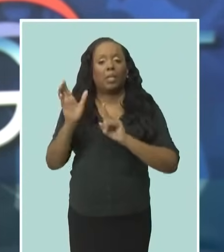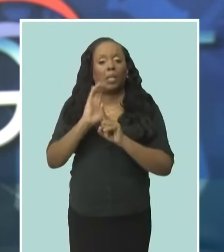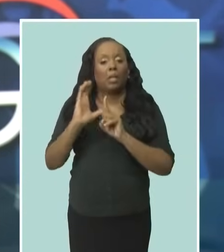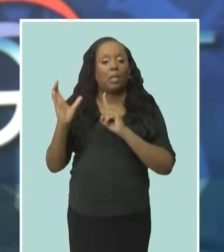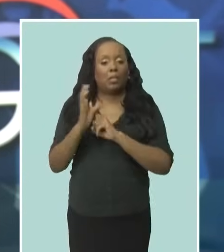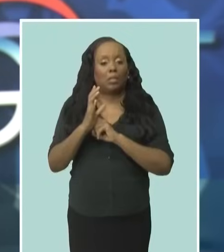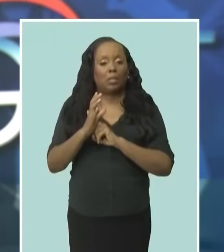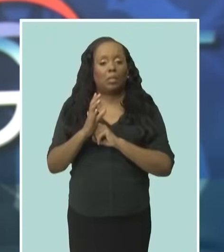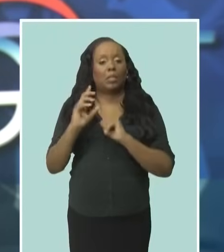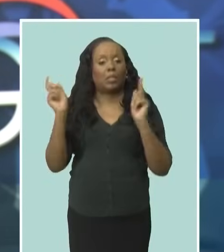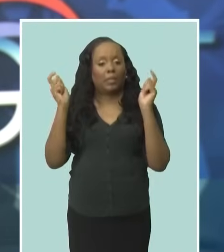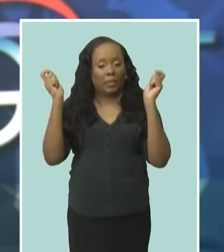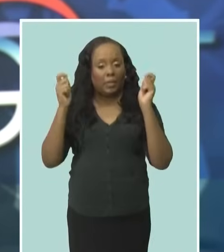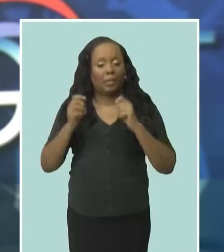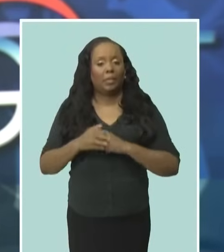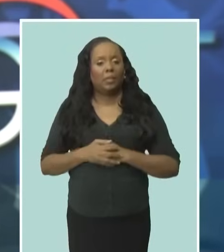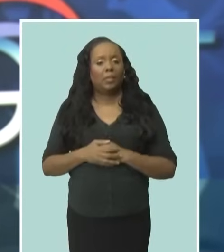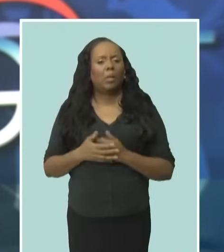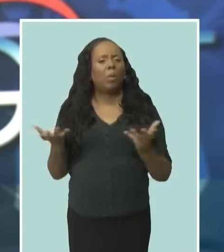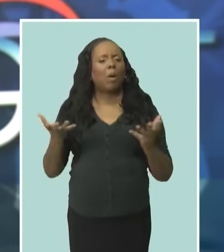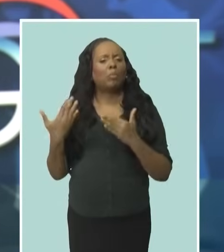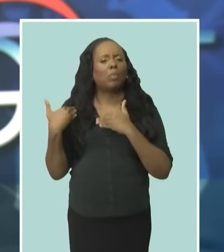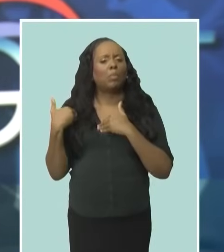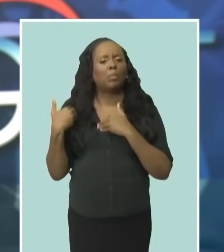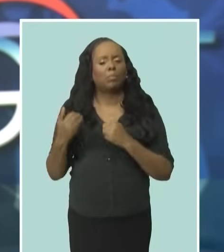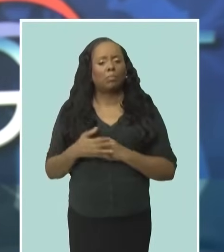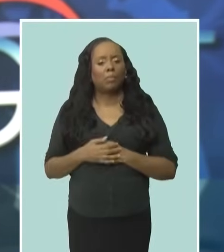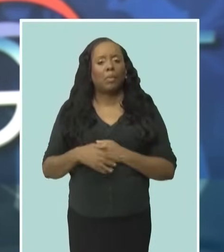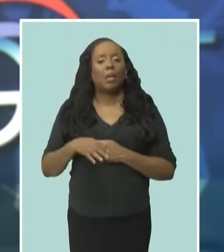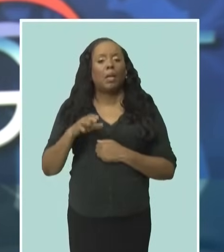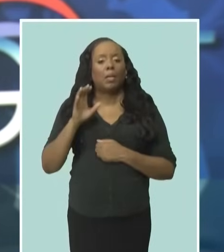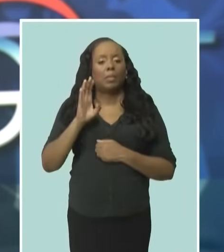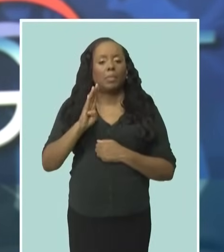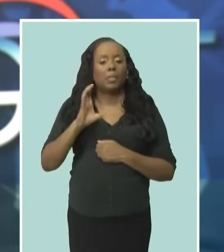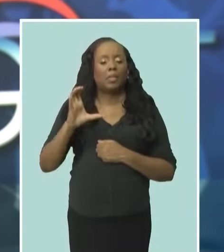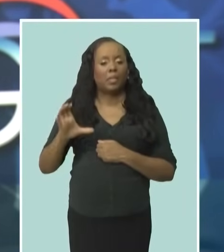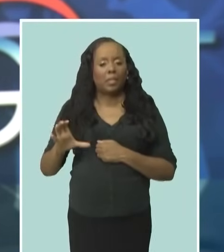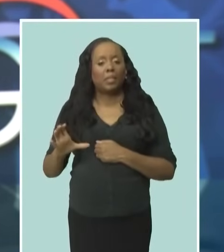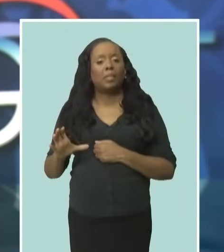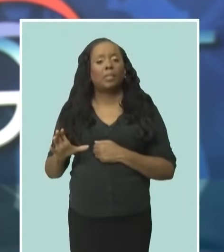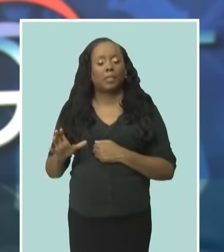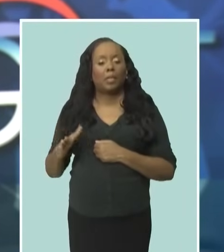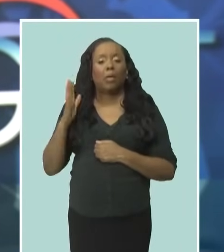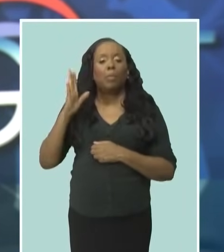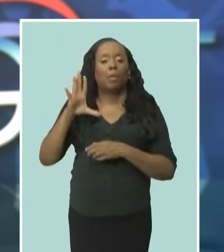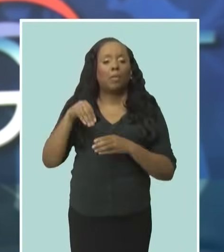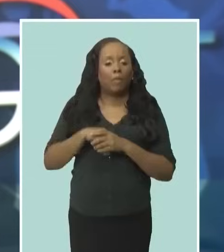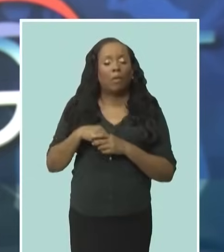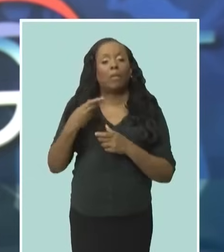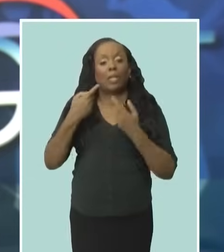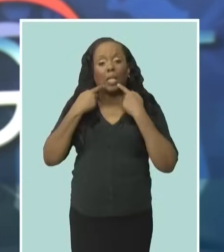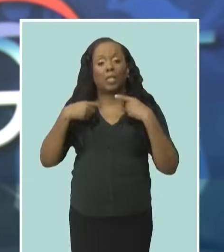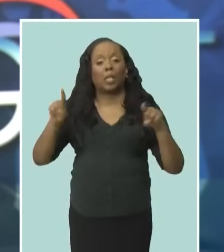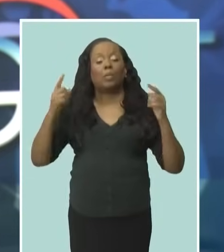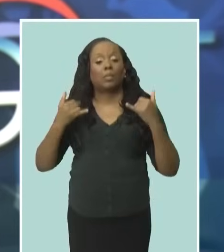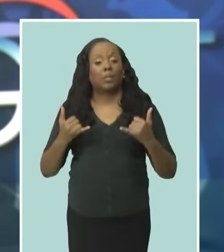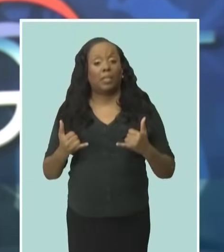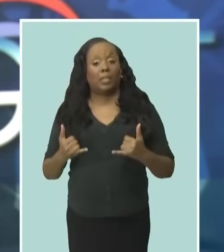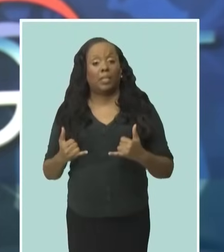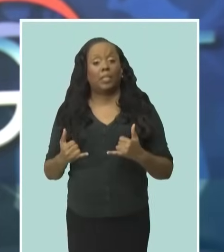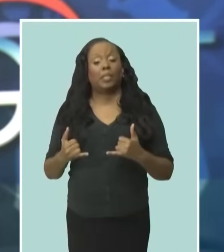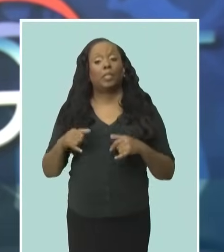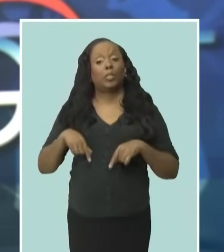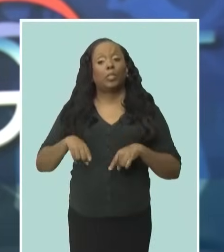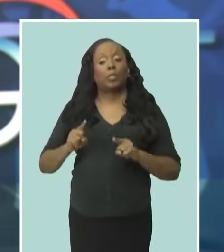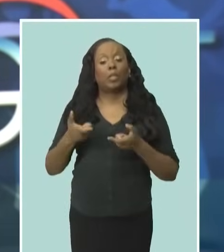The role BCC will play in Barbados' hosting of Carifesta was announced during the unveiling of a mural at the college's Fine